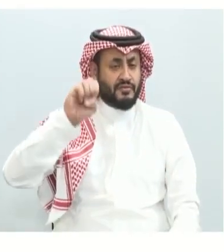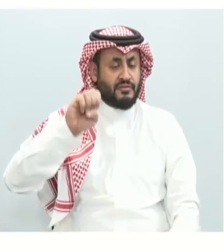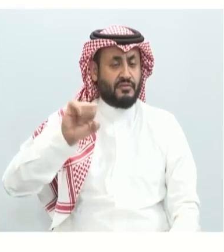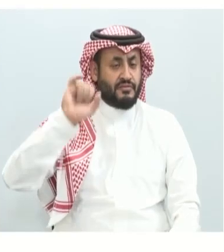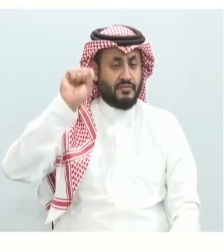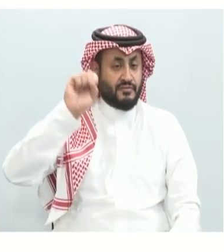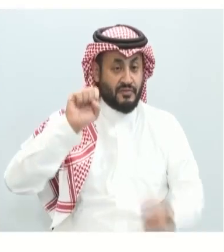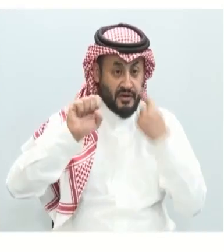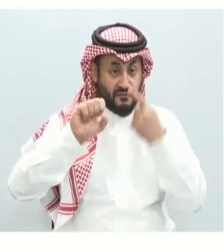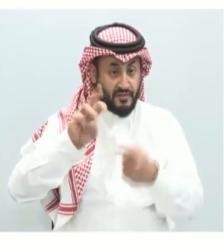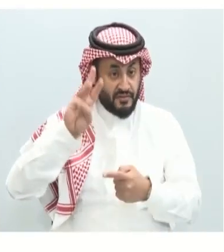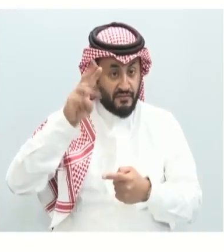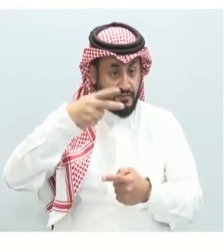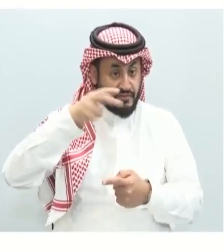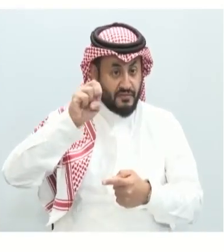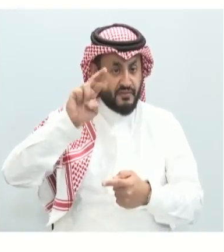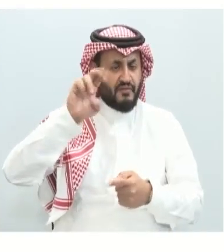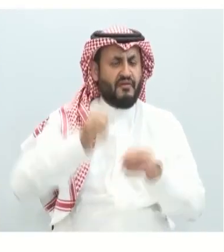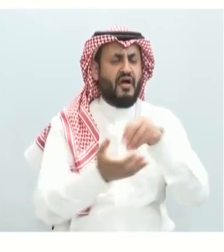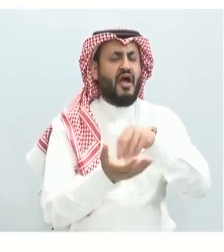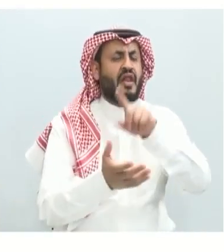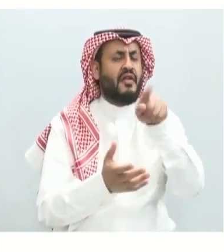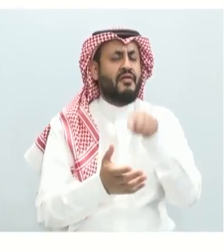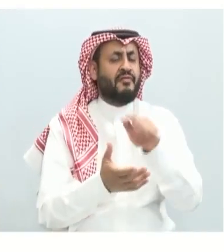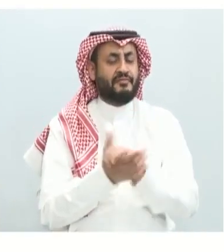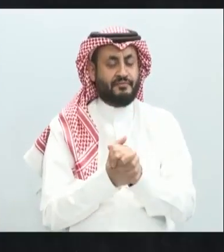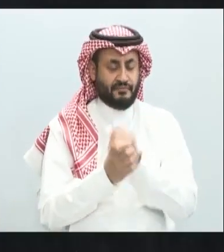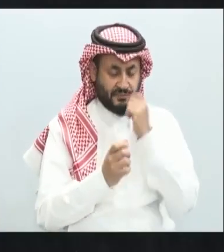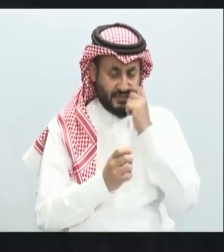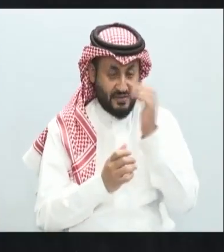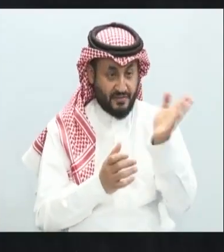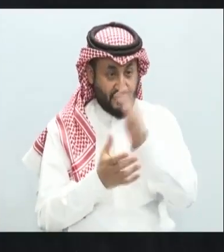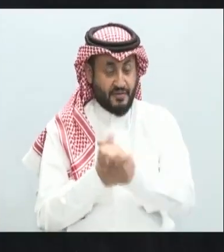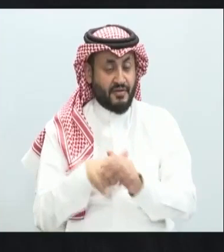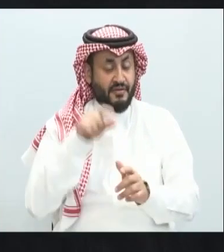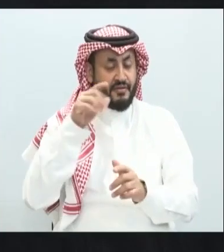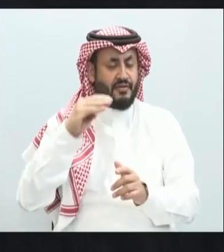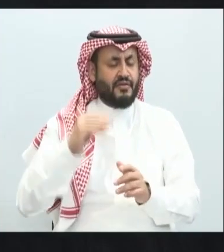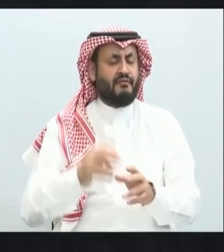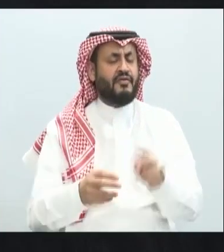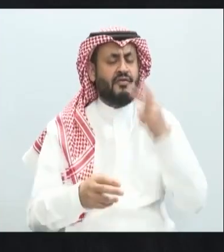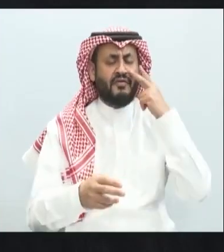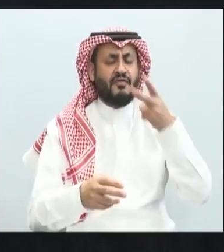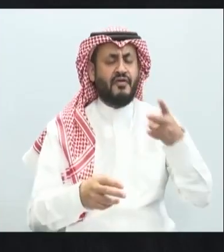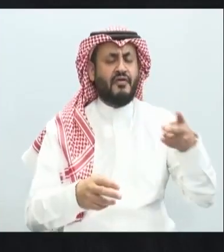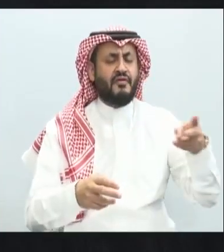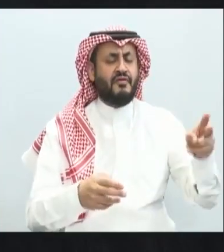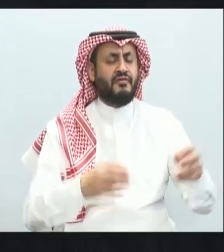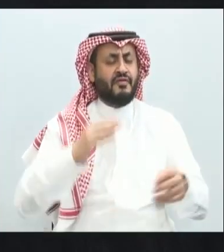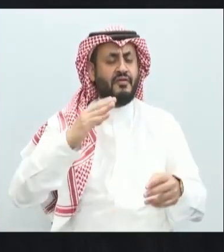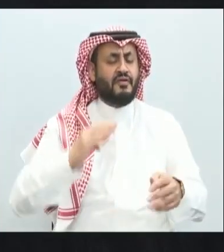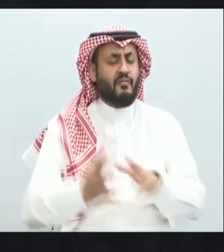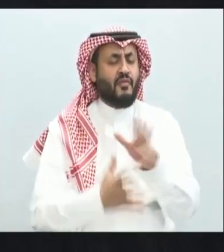go to. And after using this, you can hear or you can see different answers about